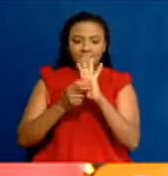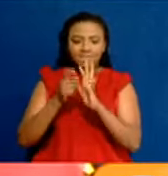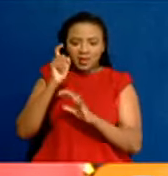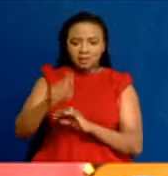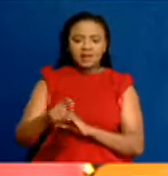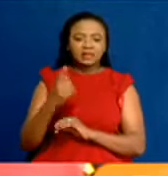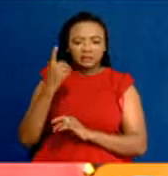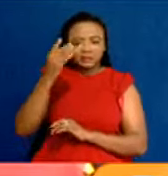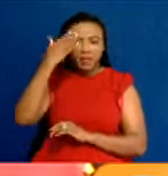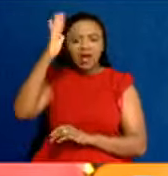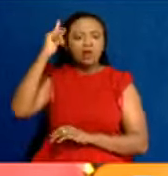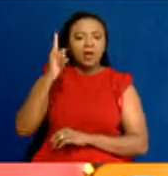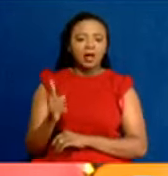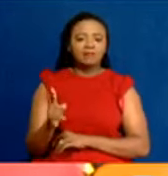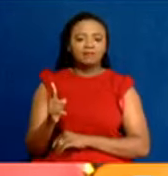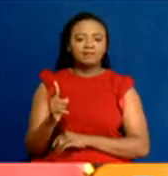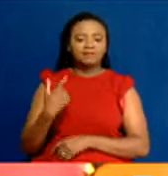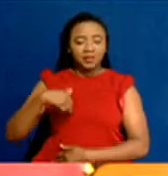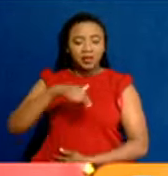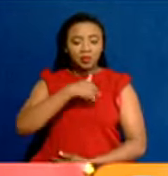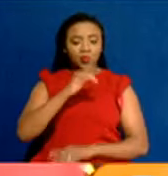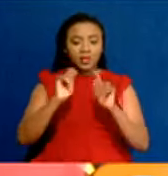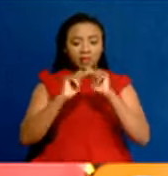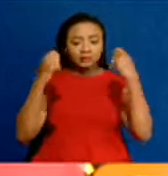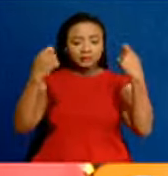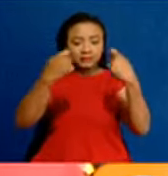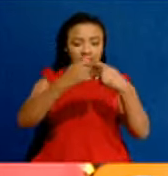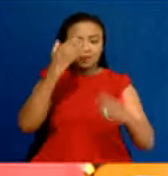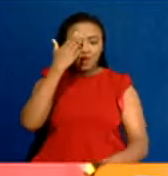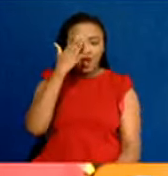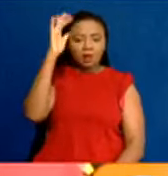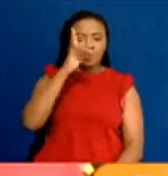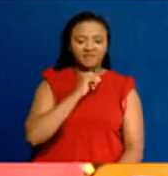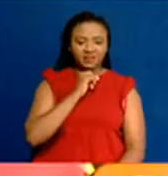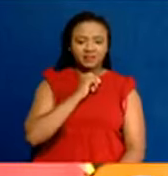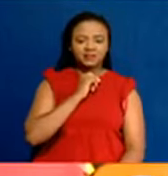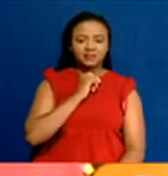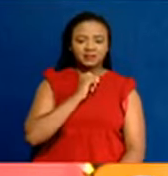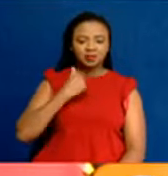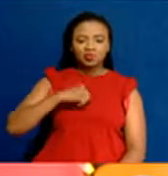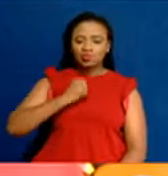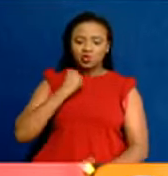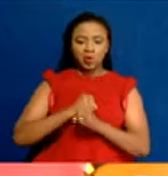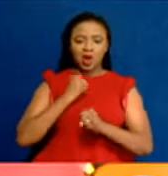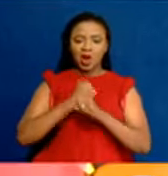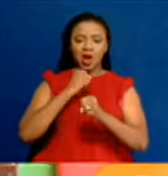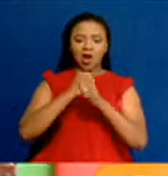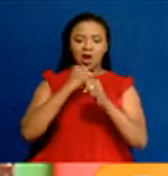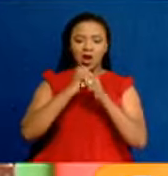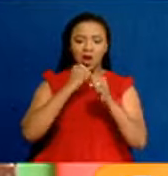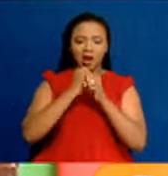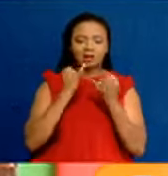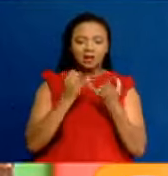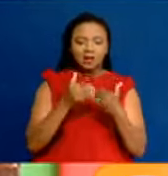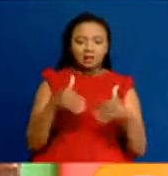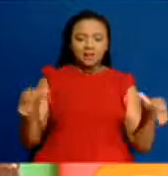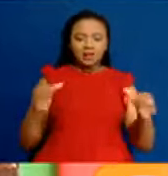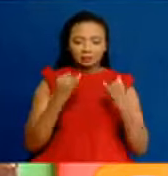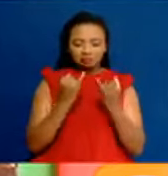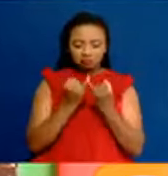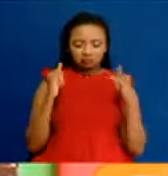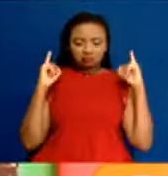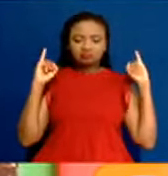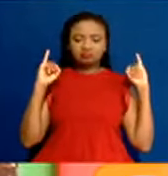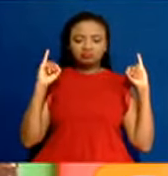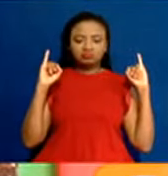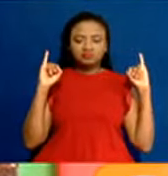properly guided. We are as a team operating as if nothing has happened outside there. We are here because